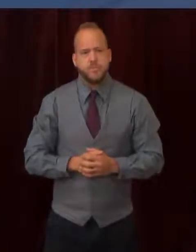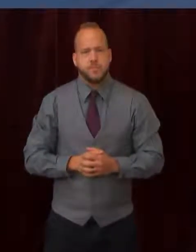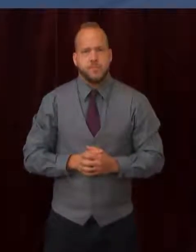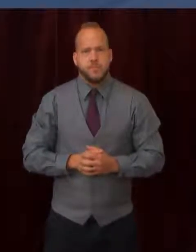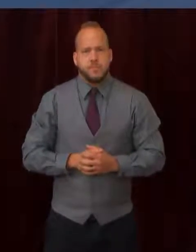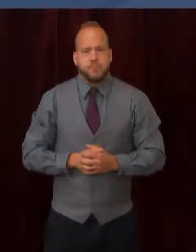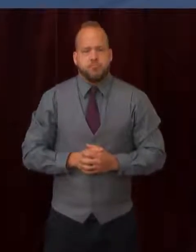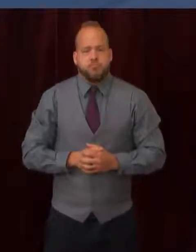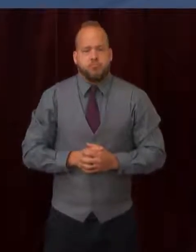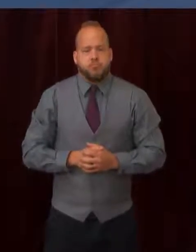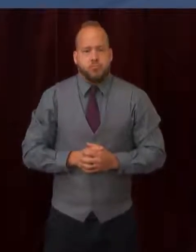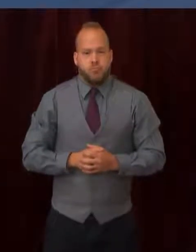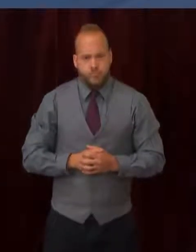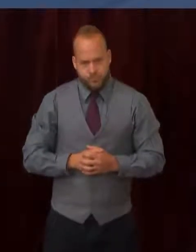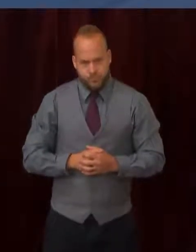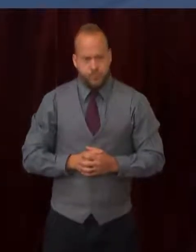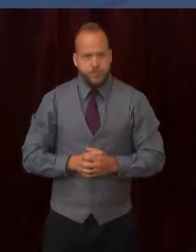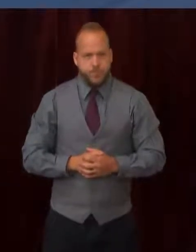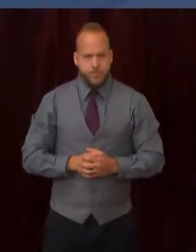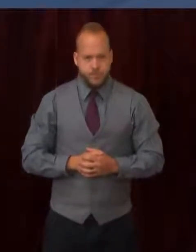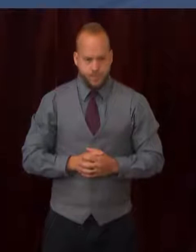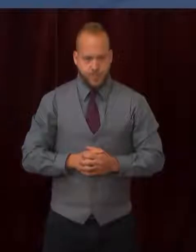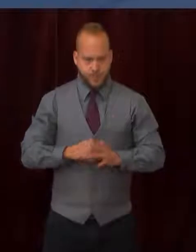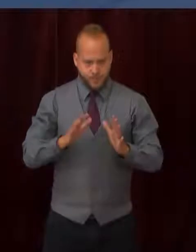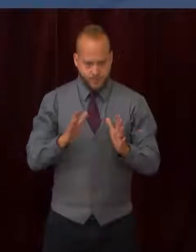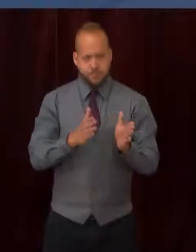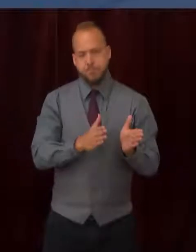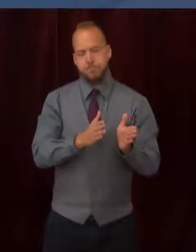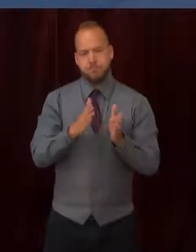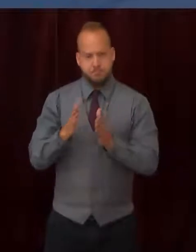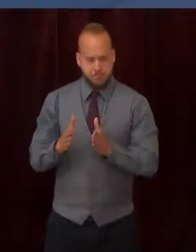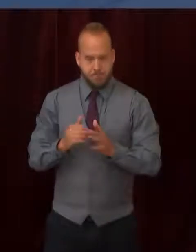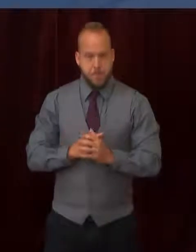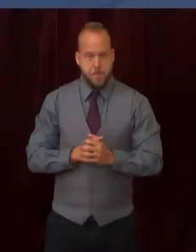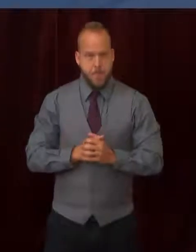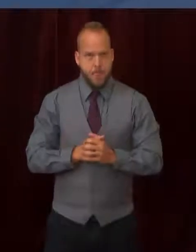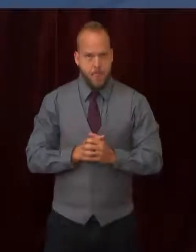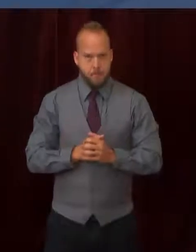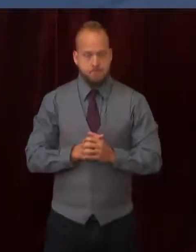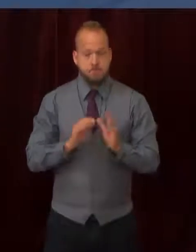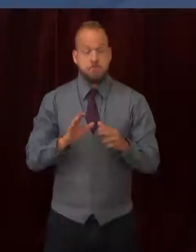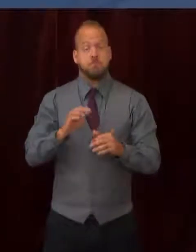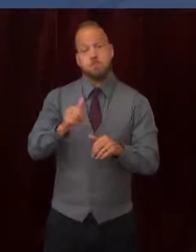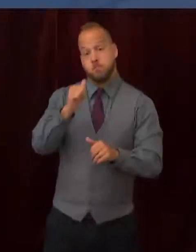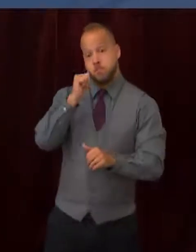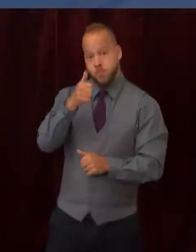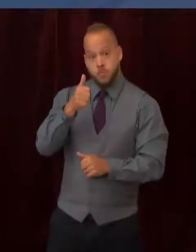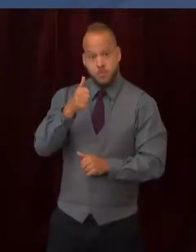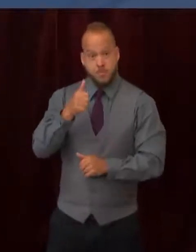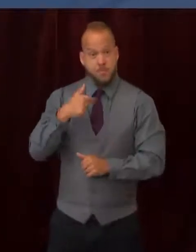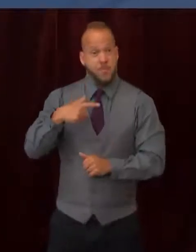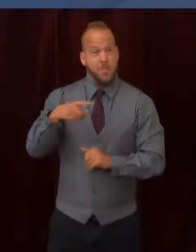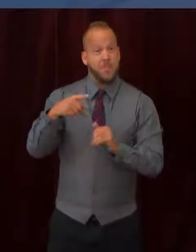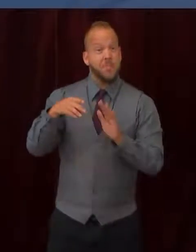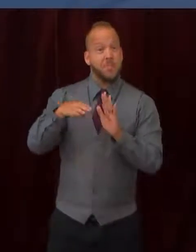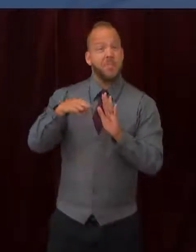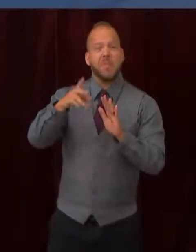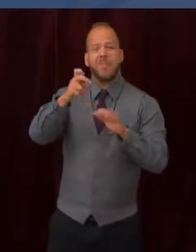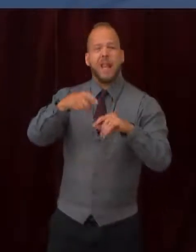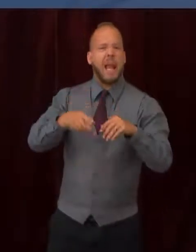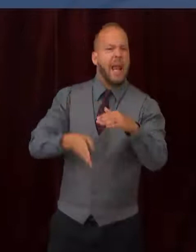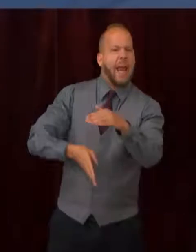Okay, well, one last thing. Tomorrow we will issue an extension of our eviction moratorium that is set to expire